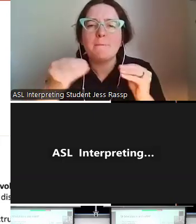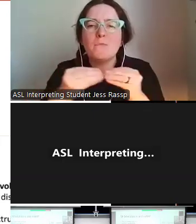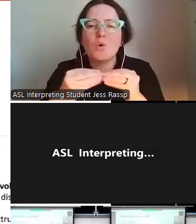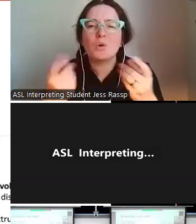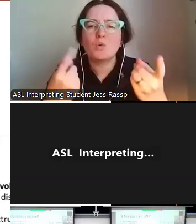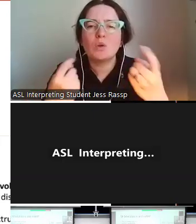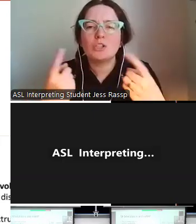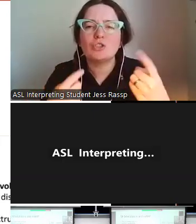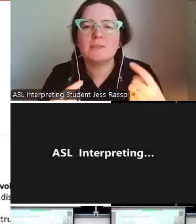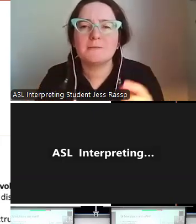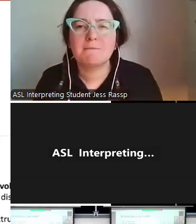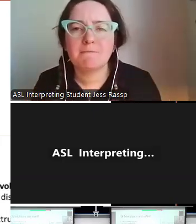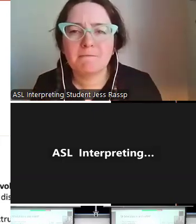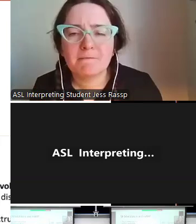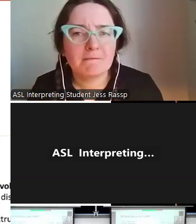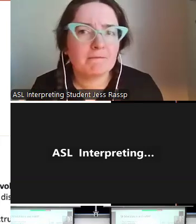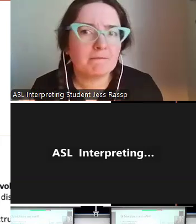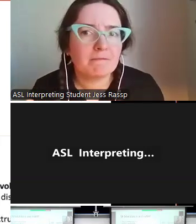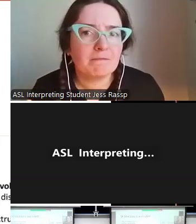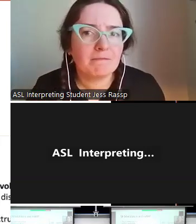I know you might